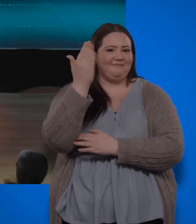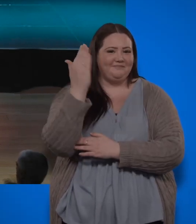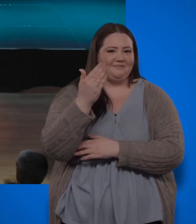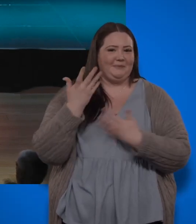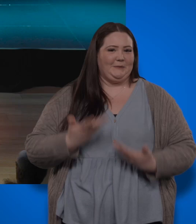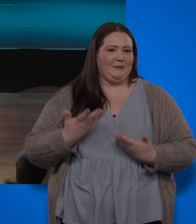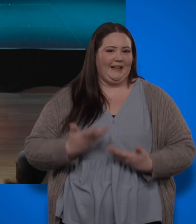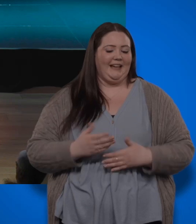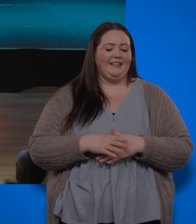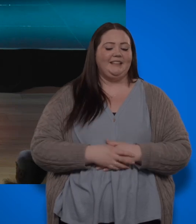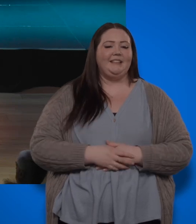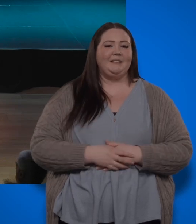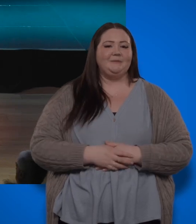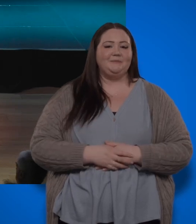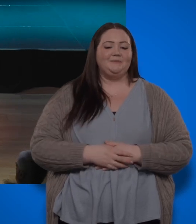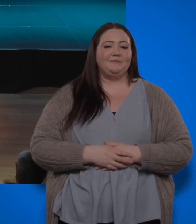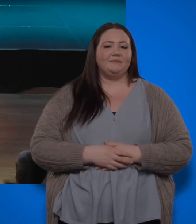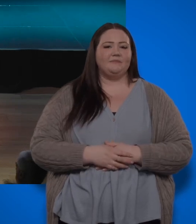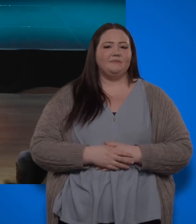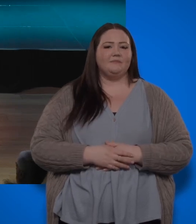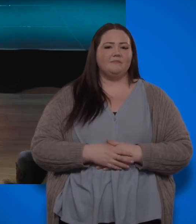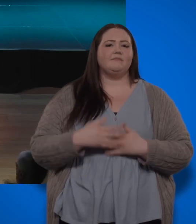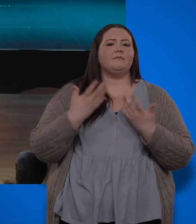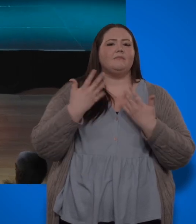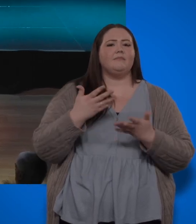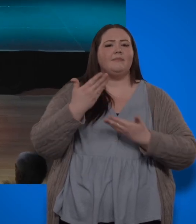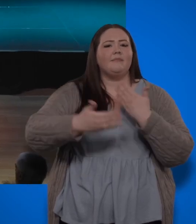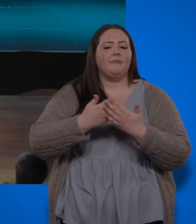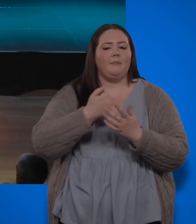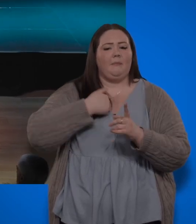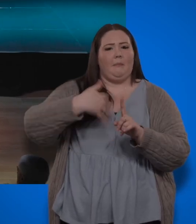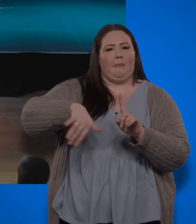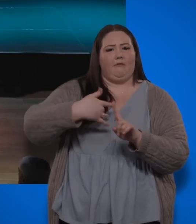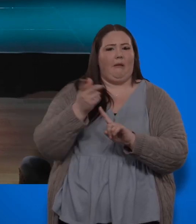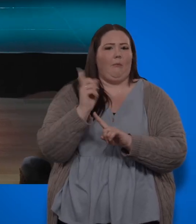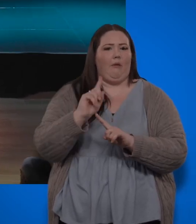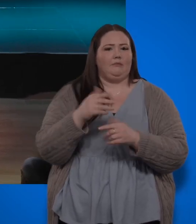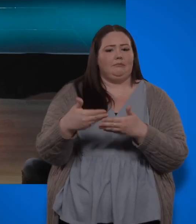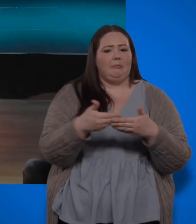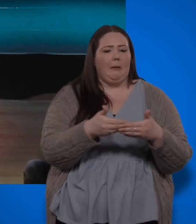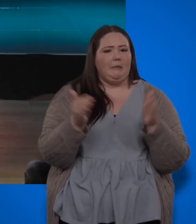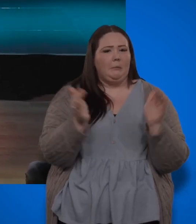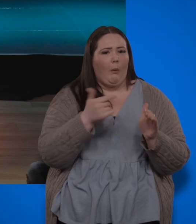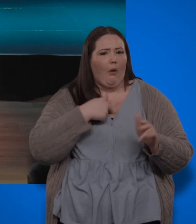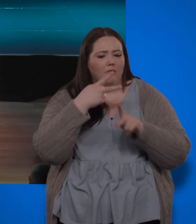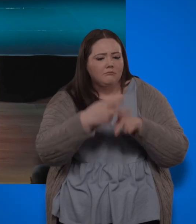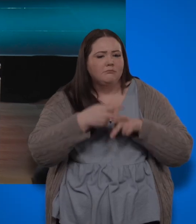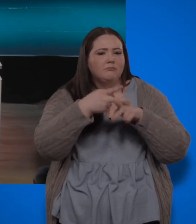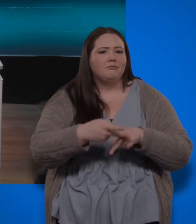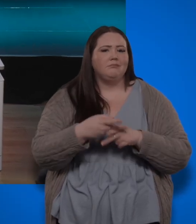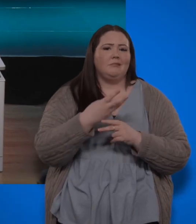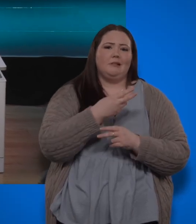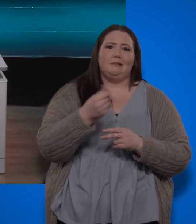here today. And as you've heard, my background is as a baby doctor, caring for